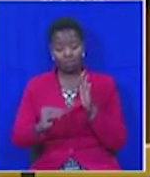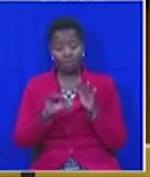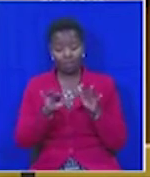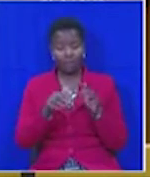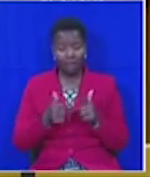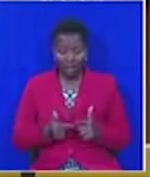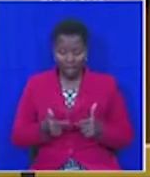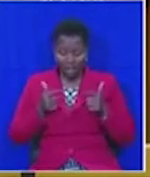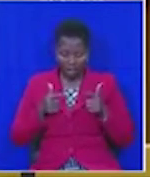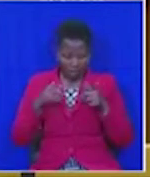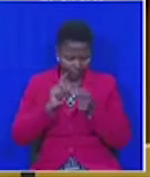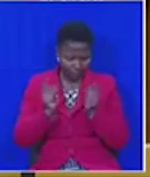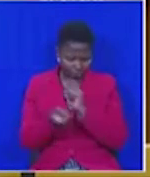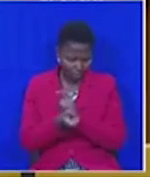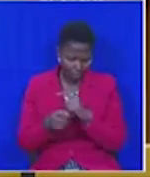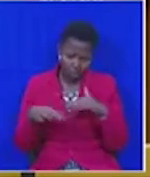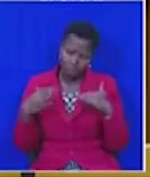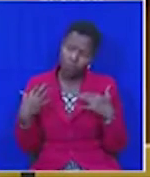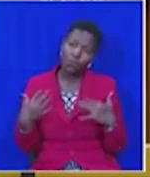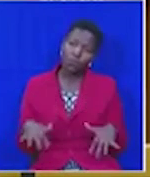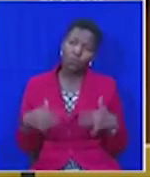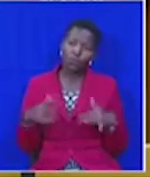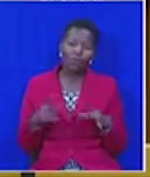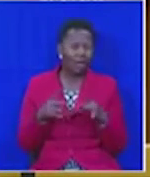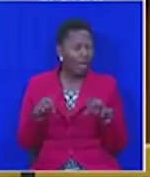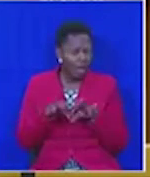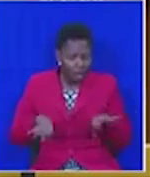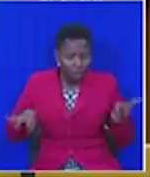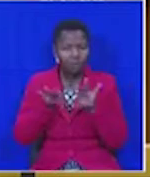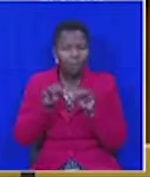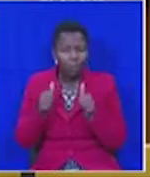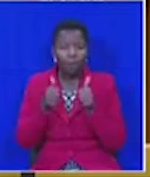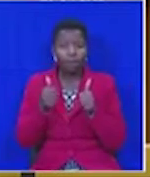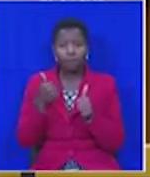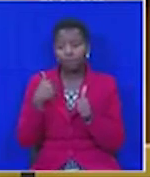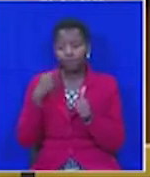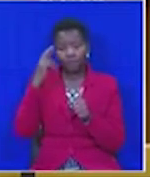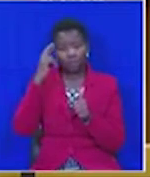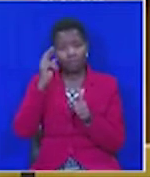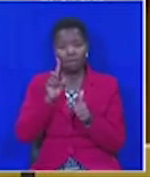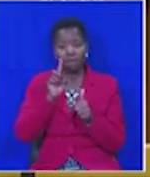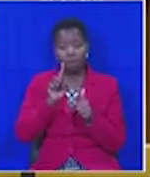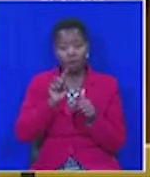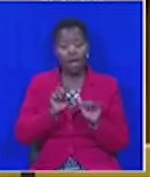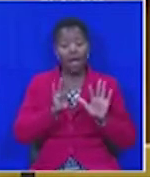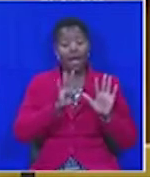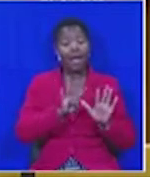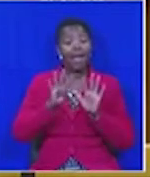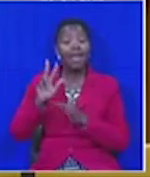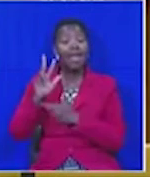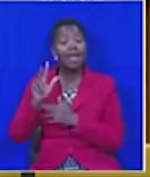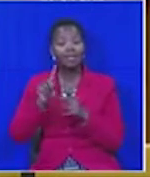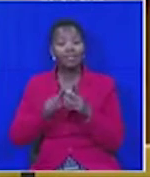people is very immense. I remember between 1988 and 1990 in